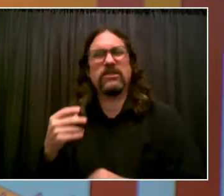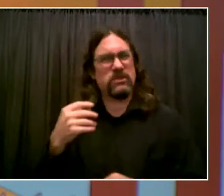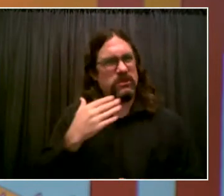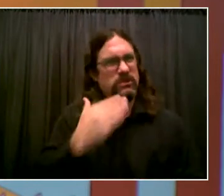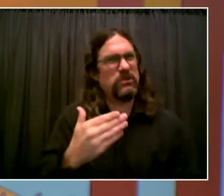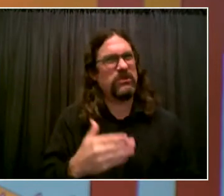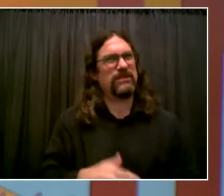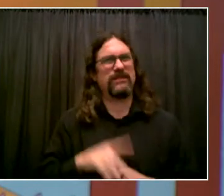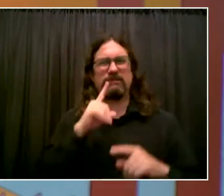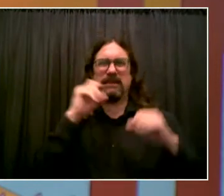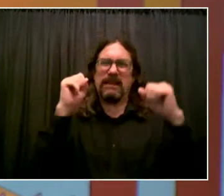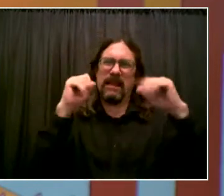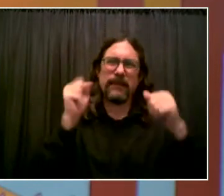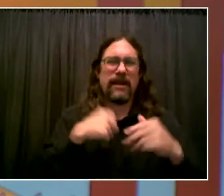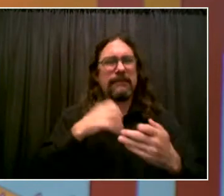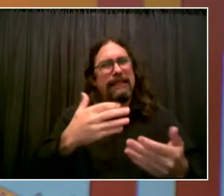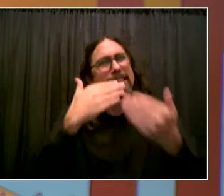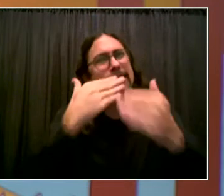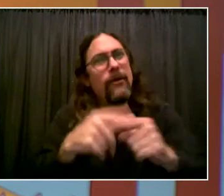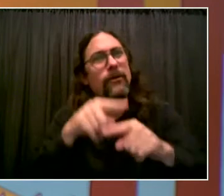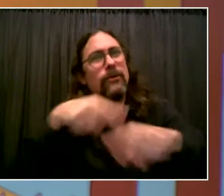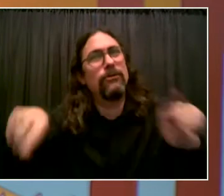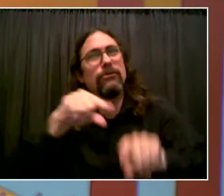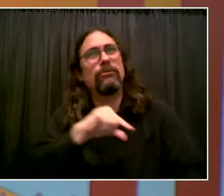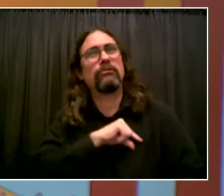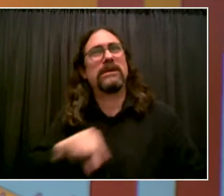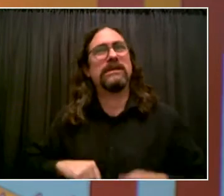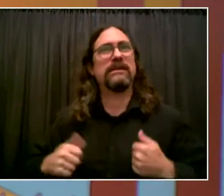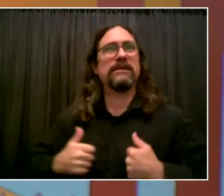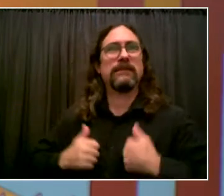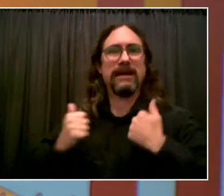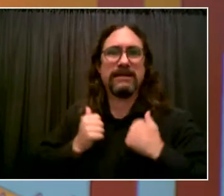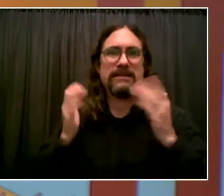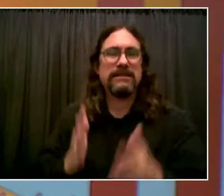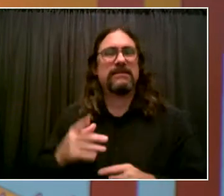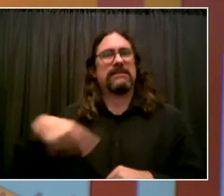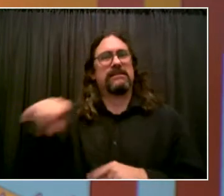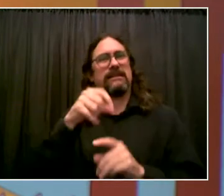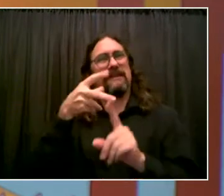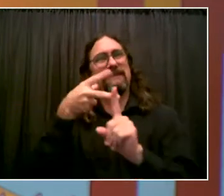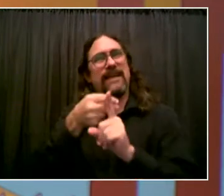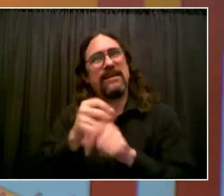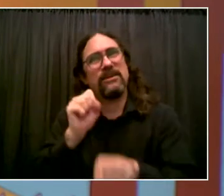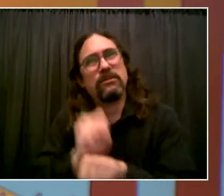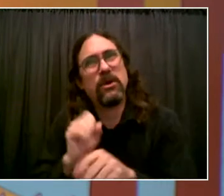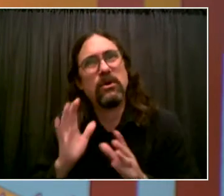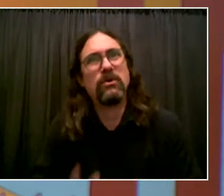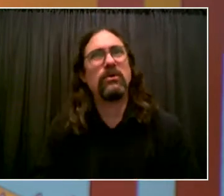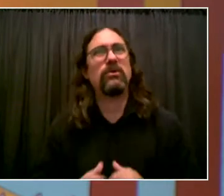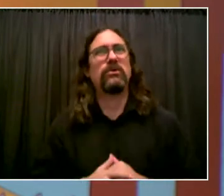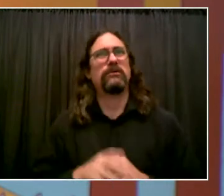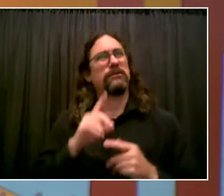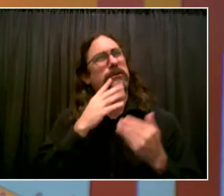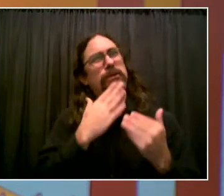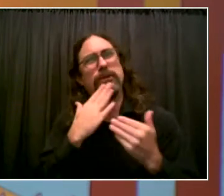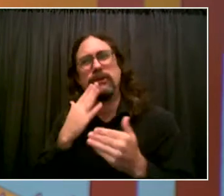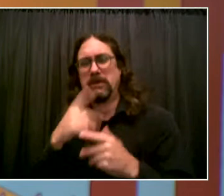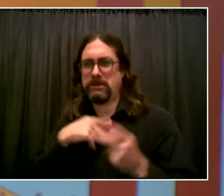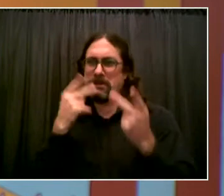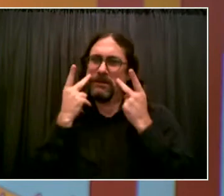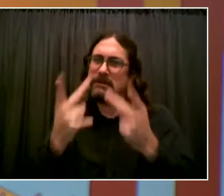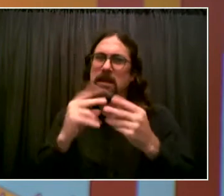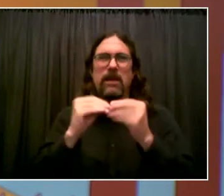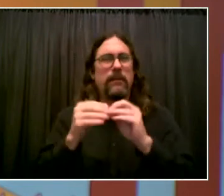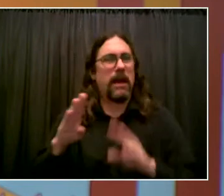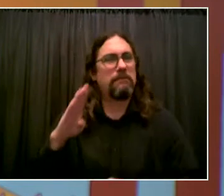helped make sure that people got vaccinated. And again, you're going to see these numbers go up in the coming days in Queens and everywhere because a lot